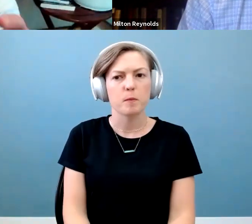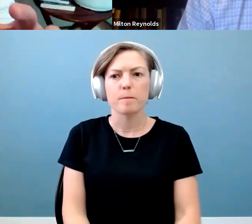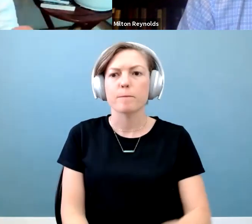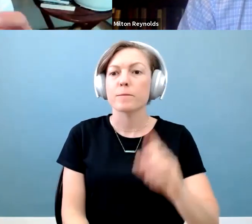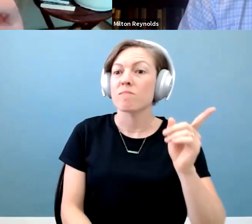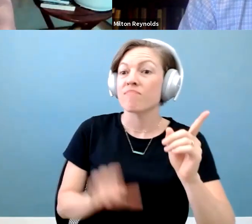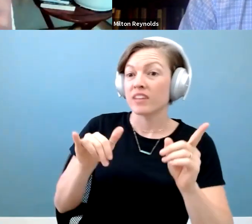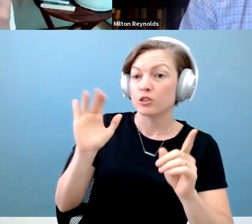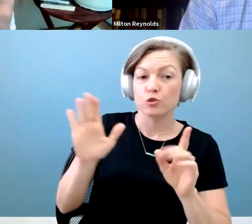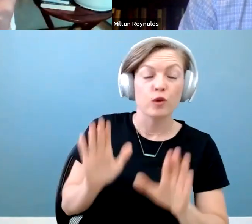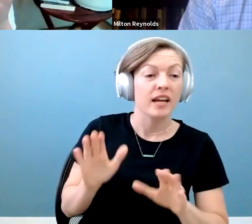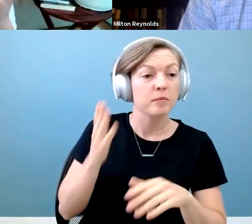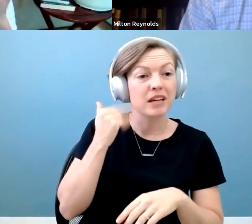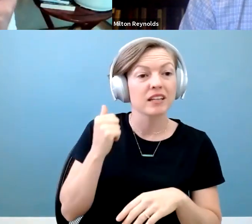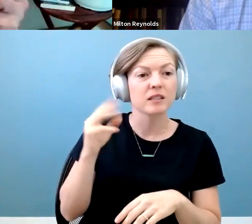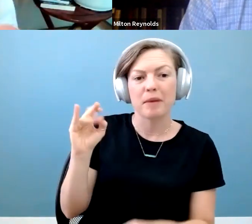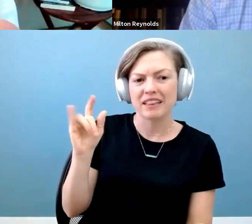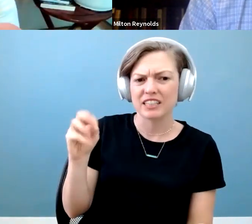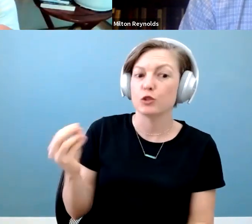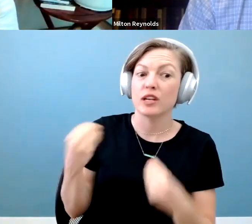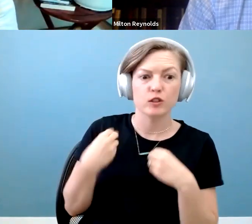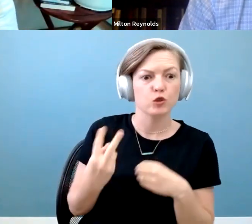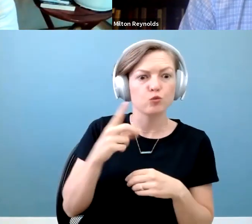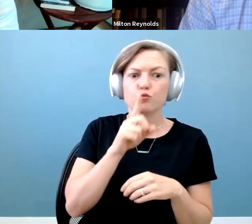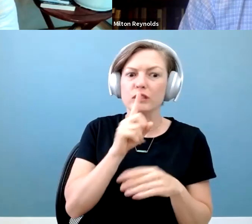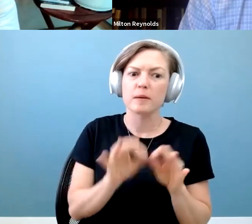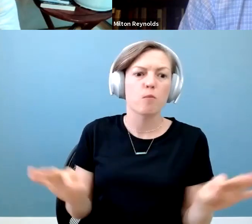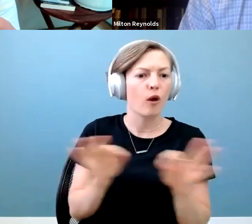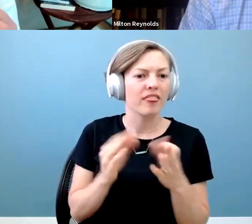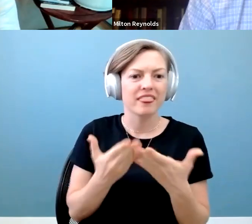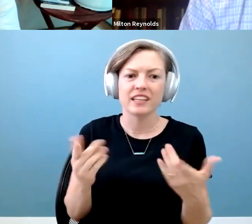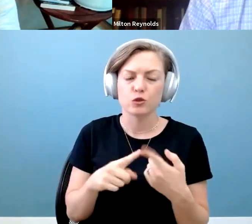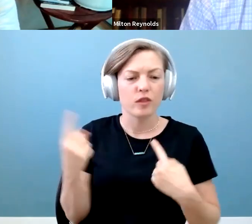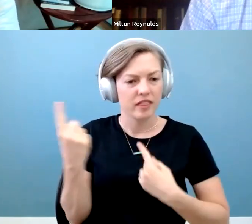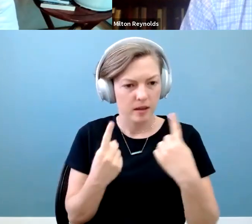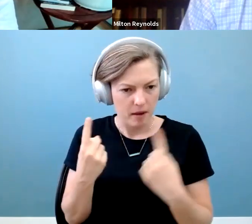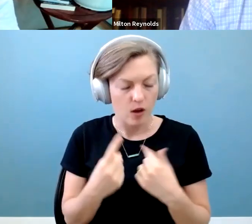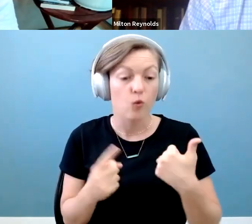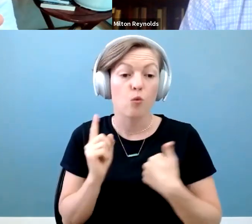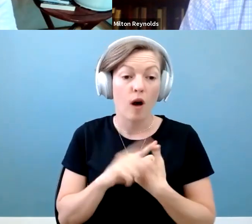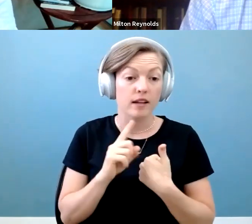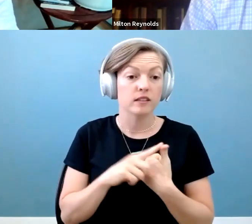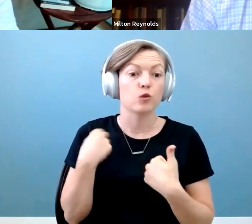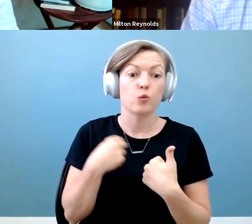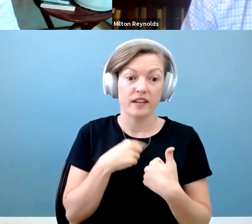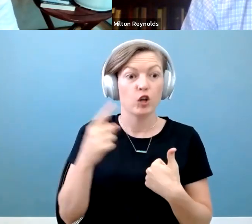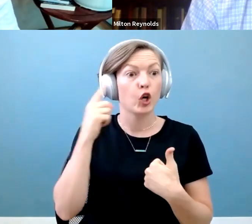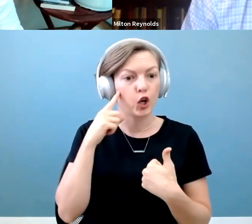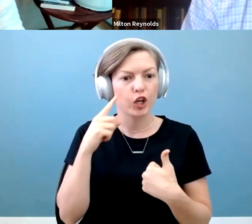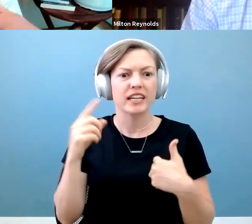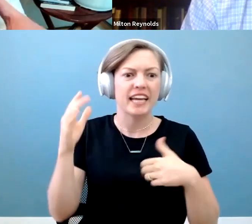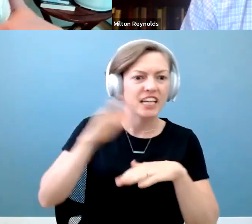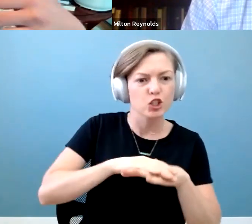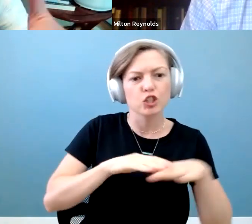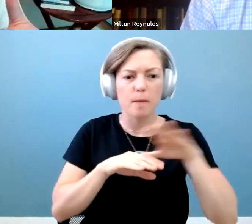That's great, because Milton, you've just given us, I think, two really, really important things to think about. One is, and we've heard that the term interdependence